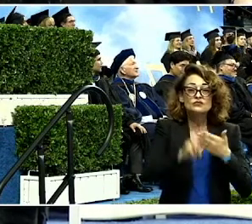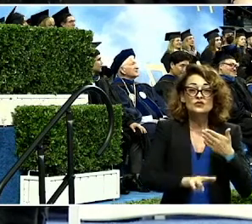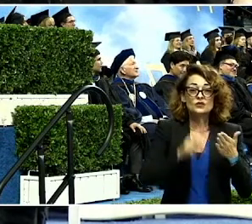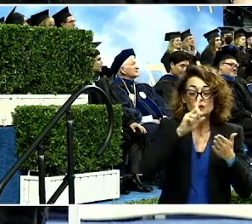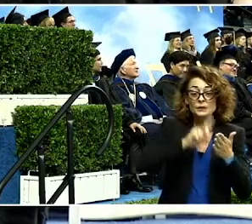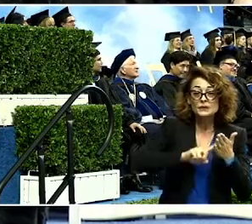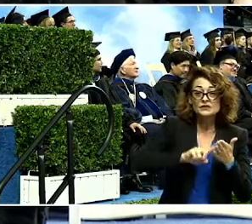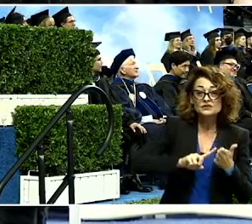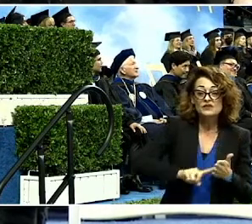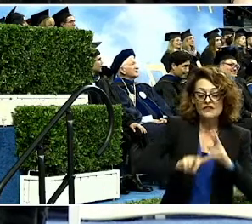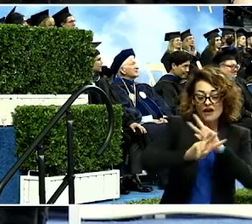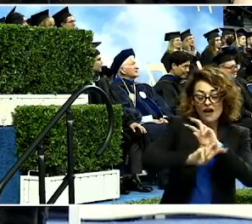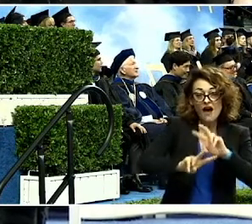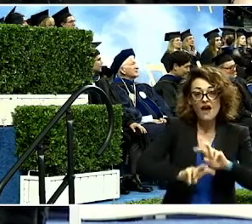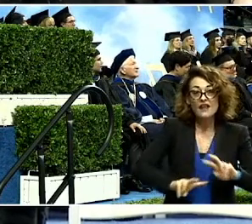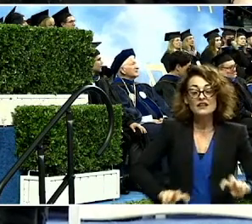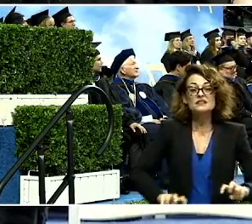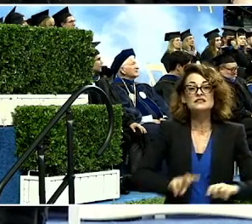sensing to analyze